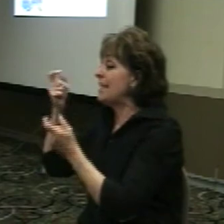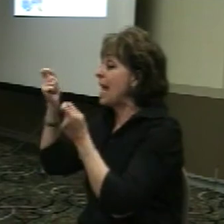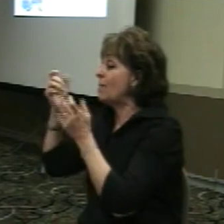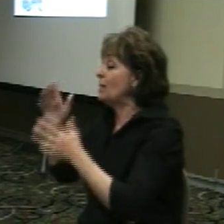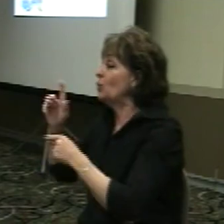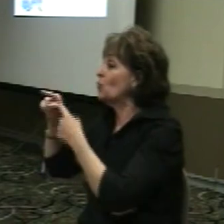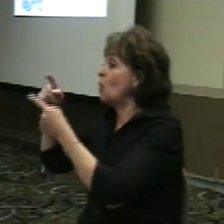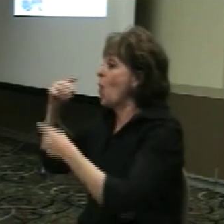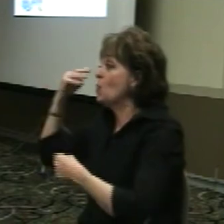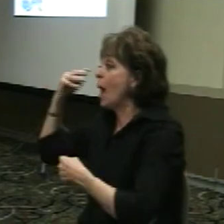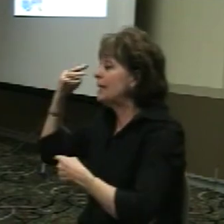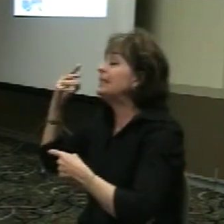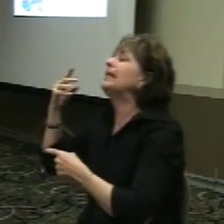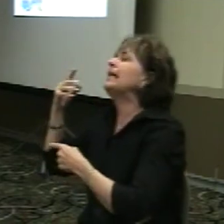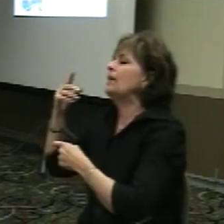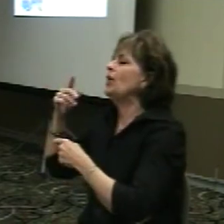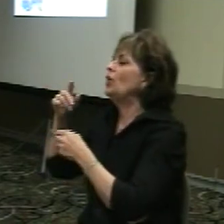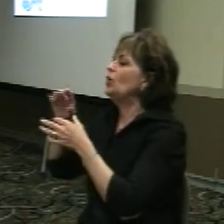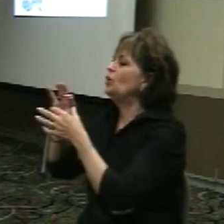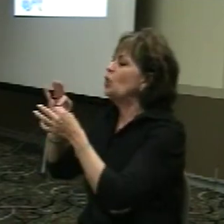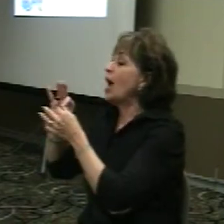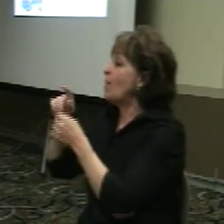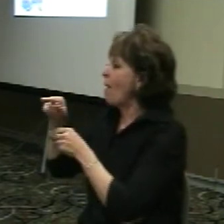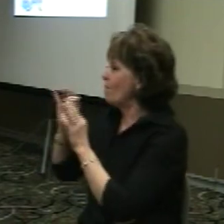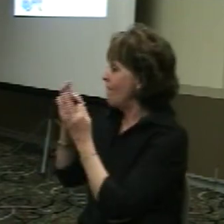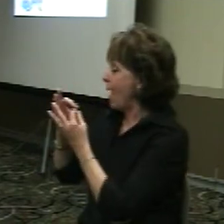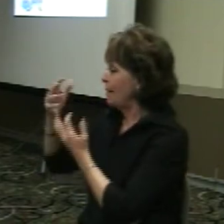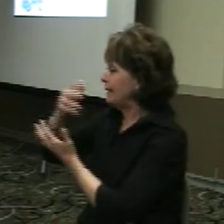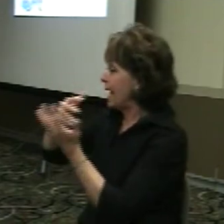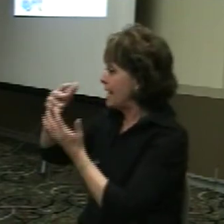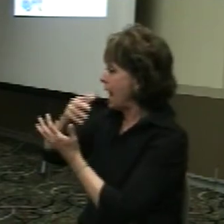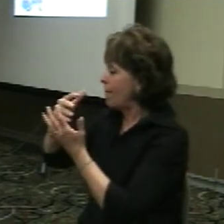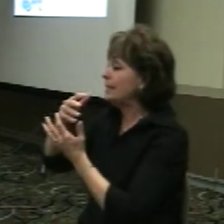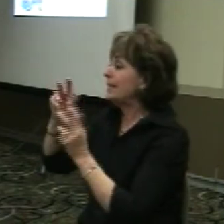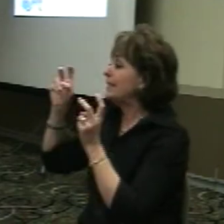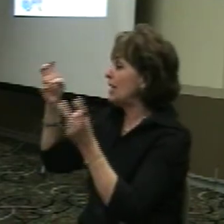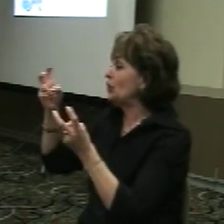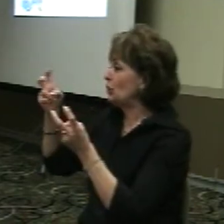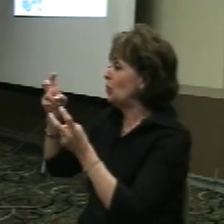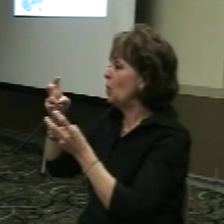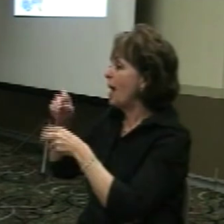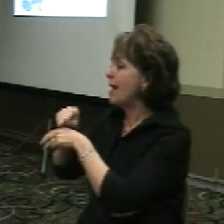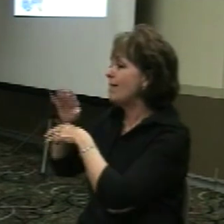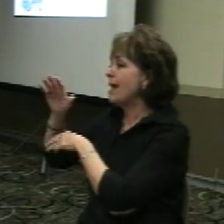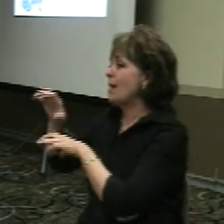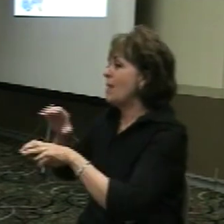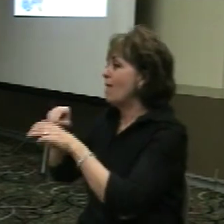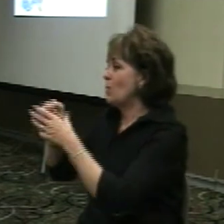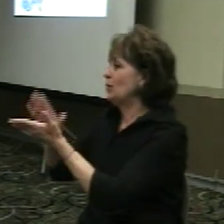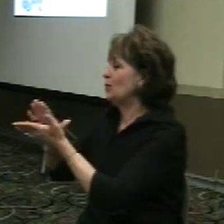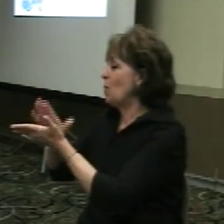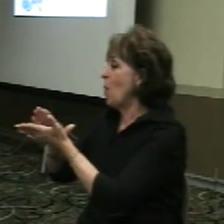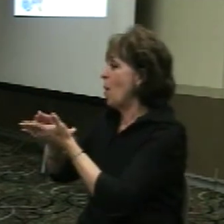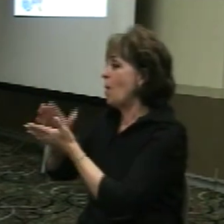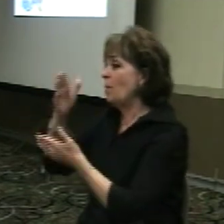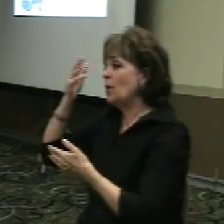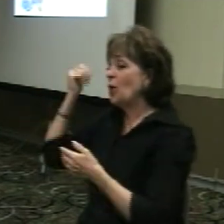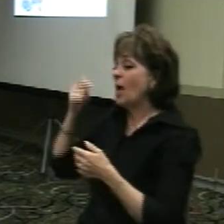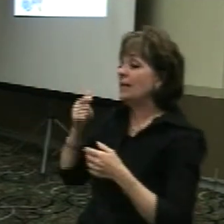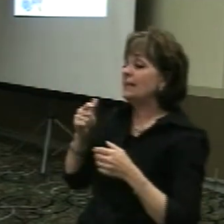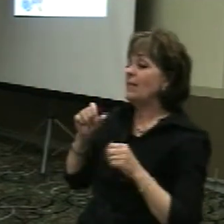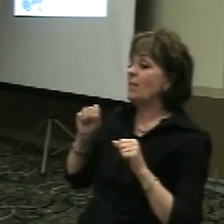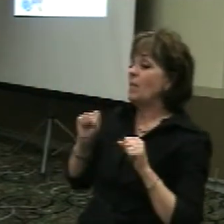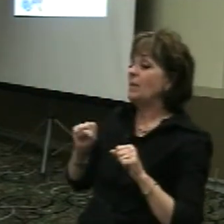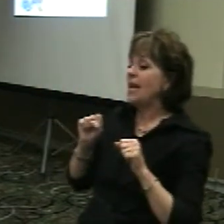Just start talking about family dynamics as being an issue of why this kid's behavior is being impacted in school, because that puts the potential that